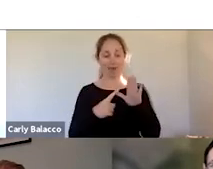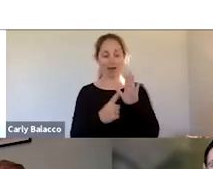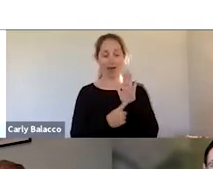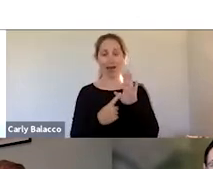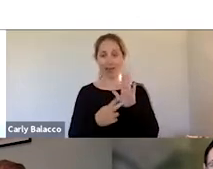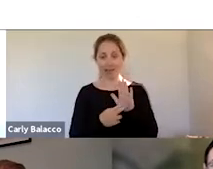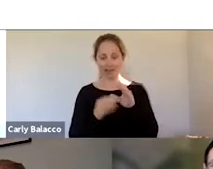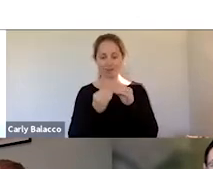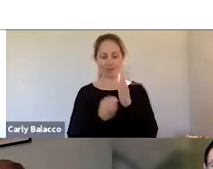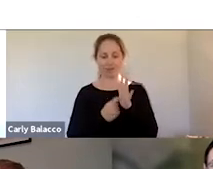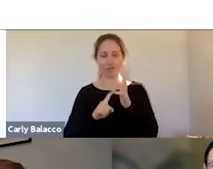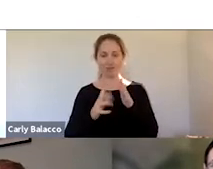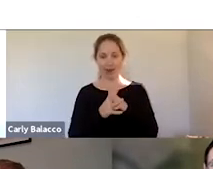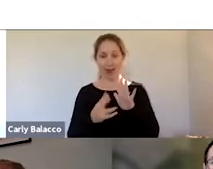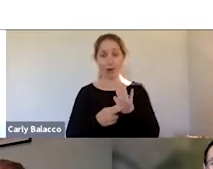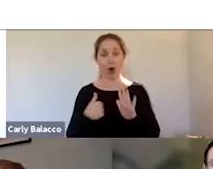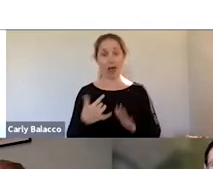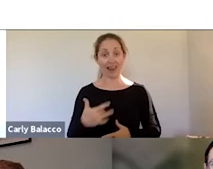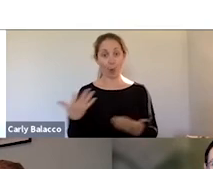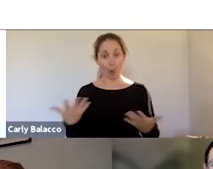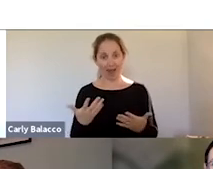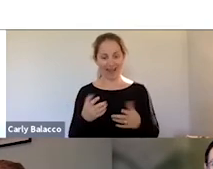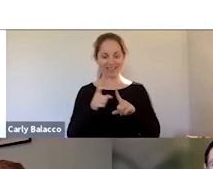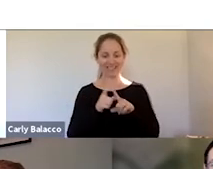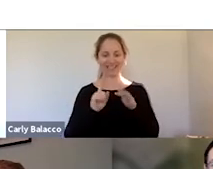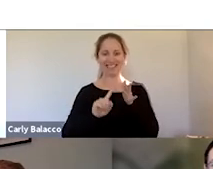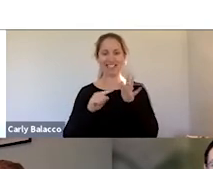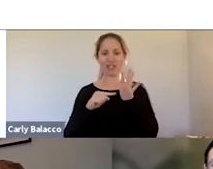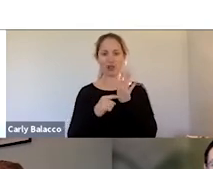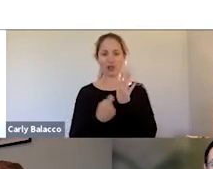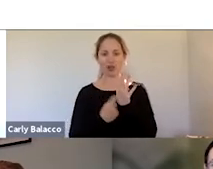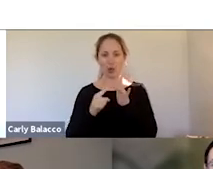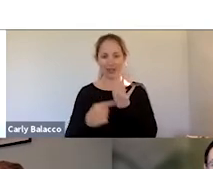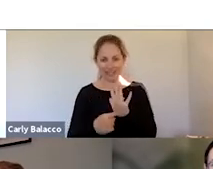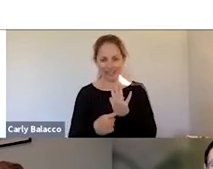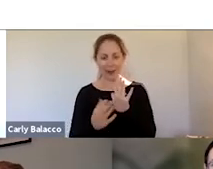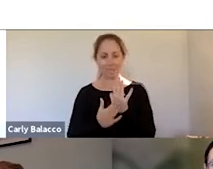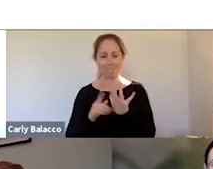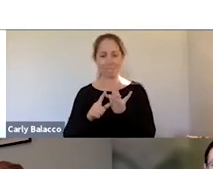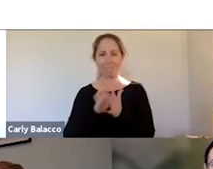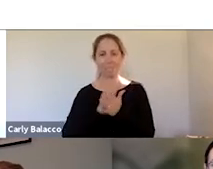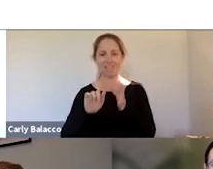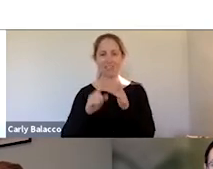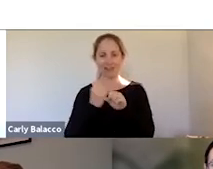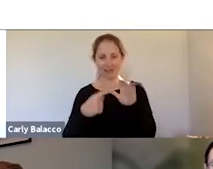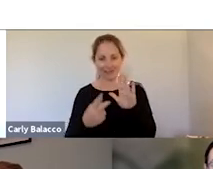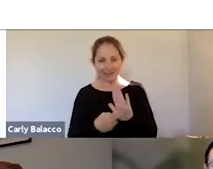the great city of Detroit, Michigan, the Motor City. And I've been pleased to